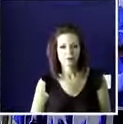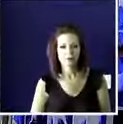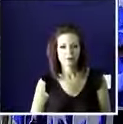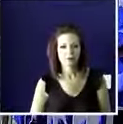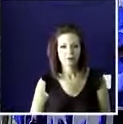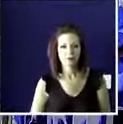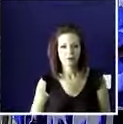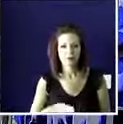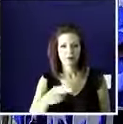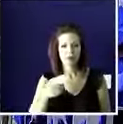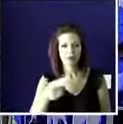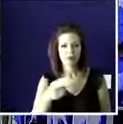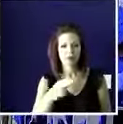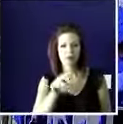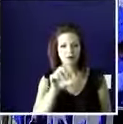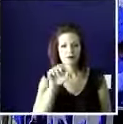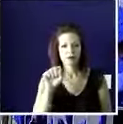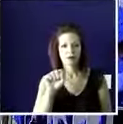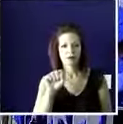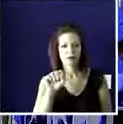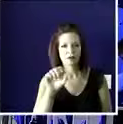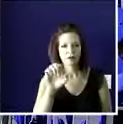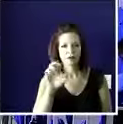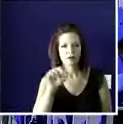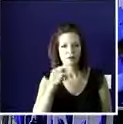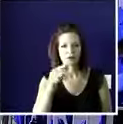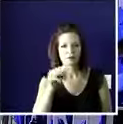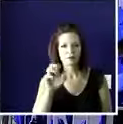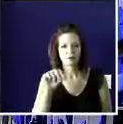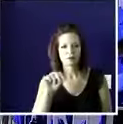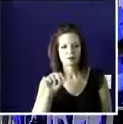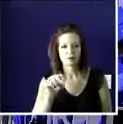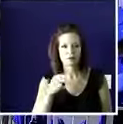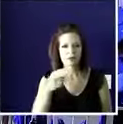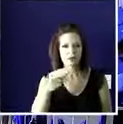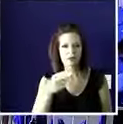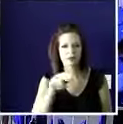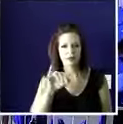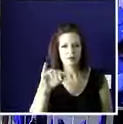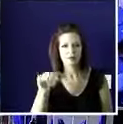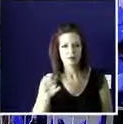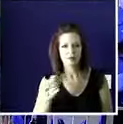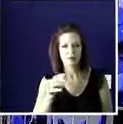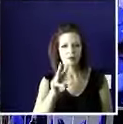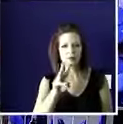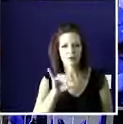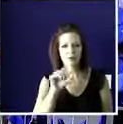Hayden Scott Ingman. Haley Joe Weiser.